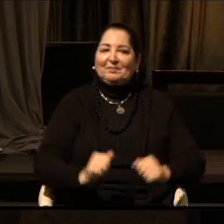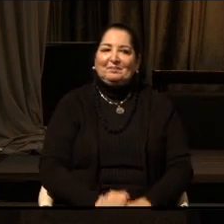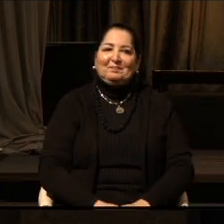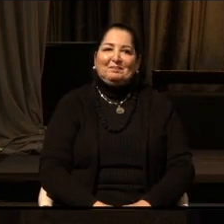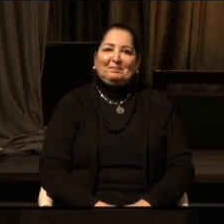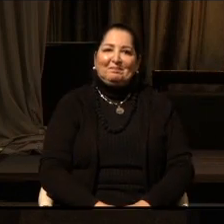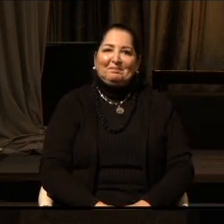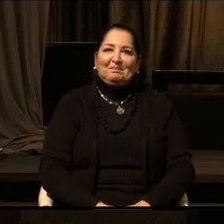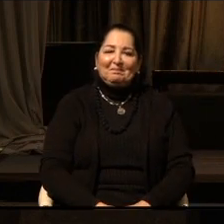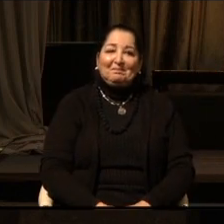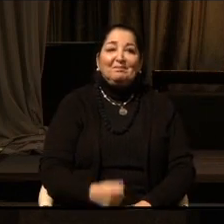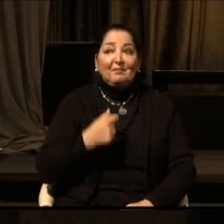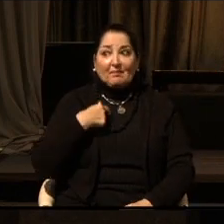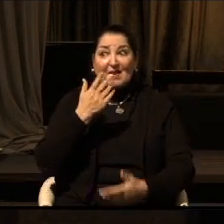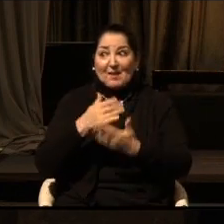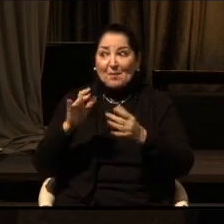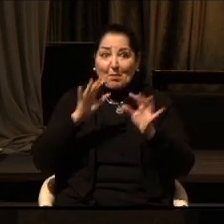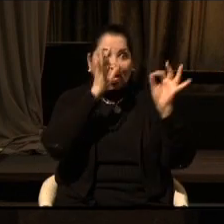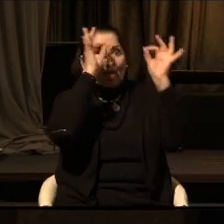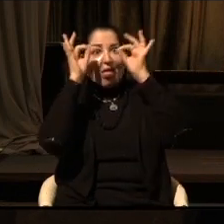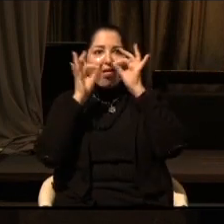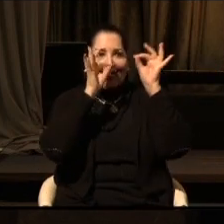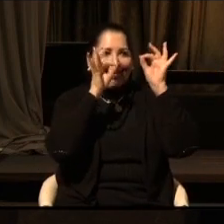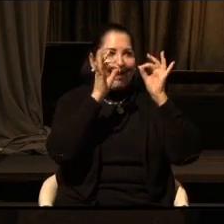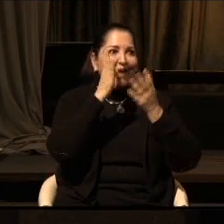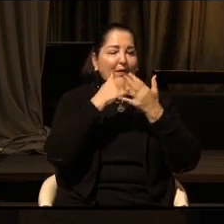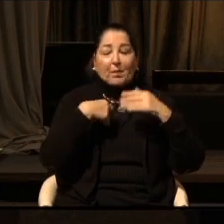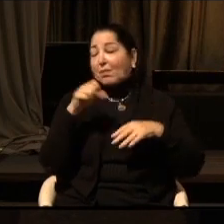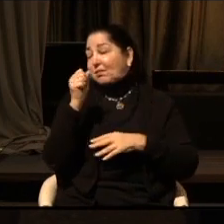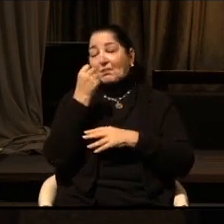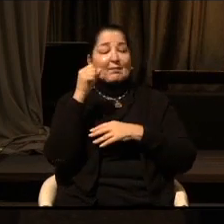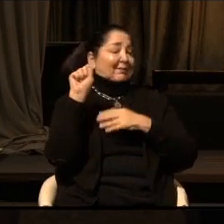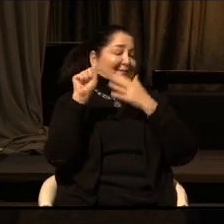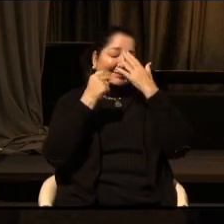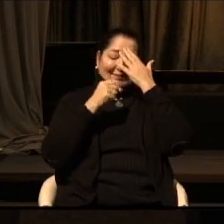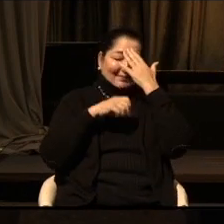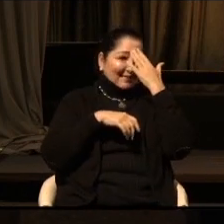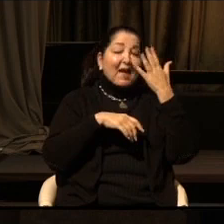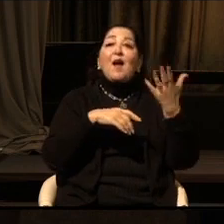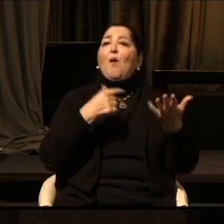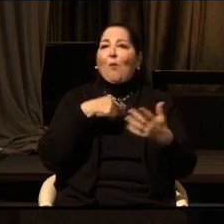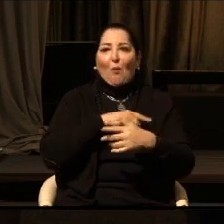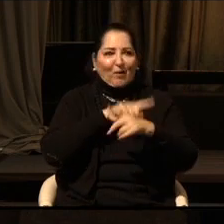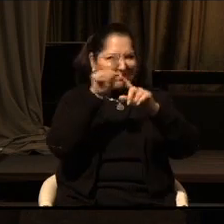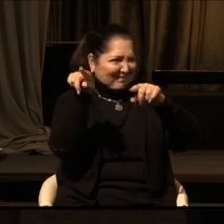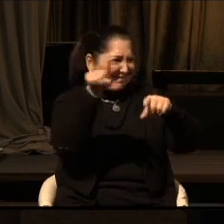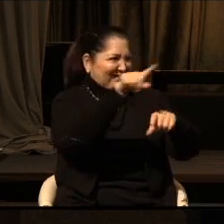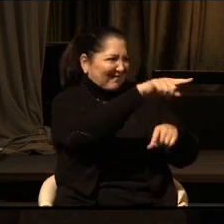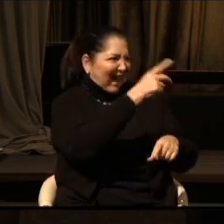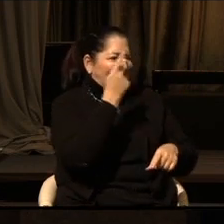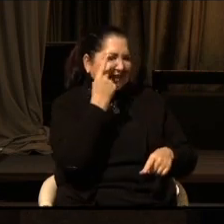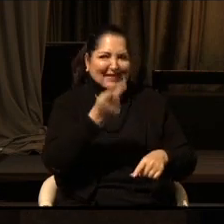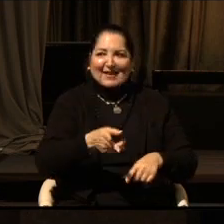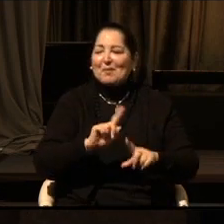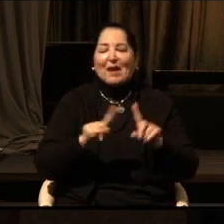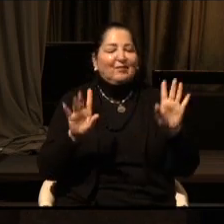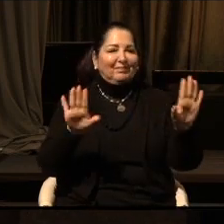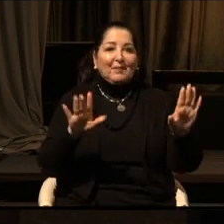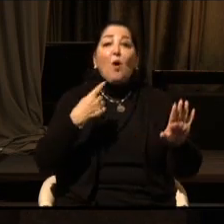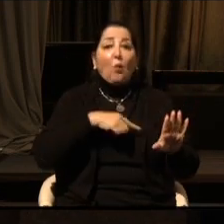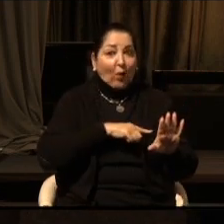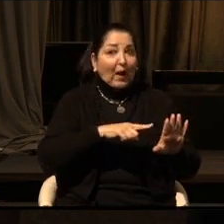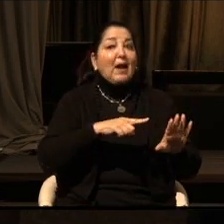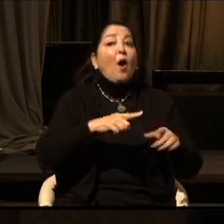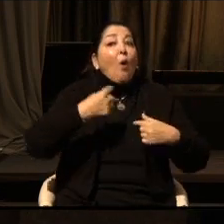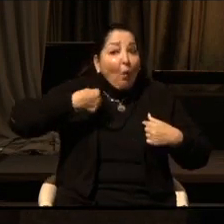So we got some eye rolls, some head rolls. We have all of that. But we will sing